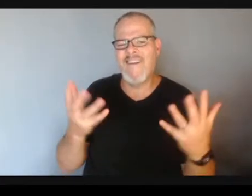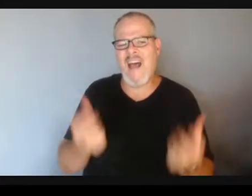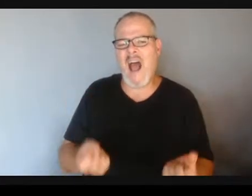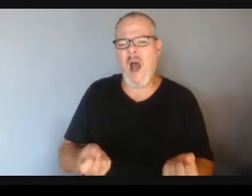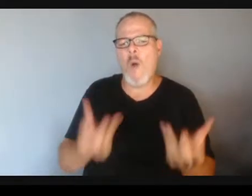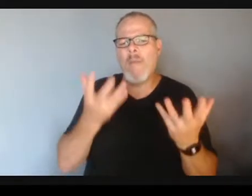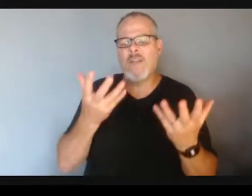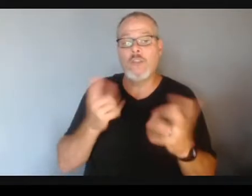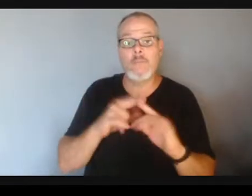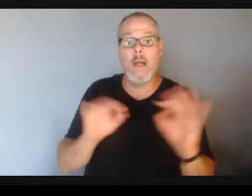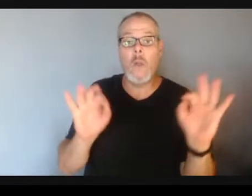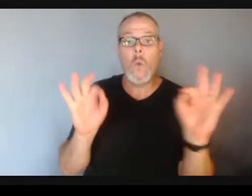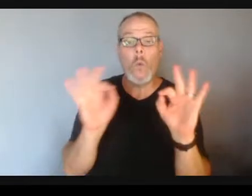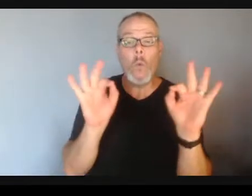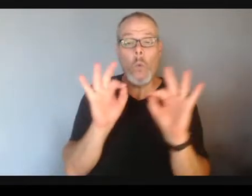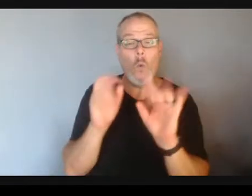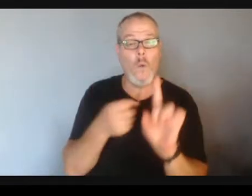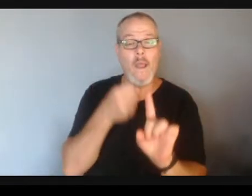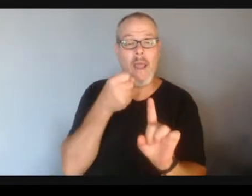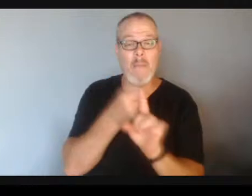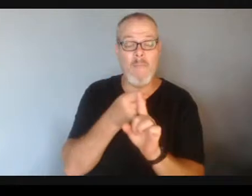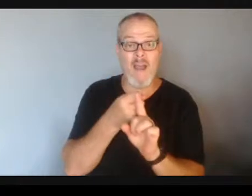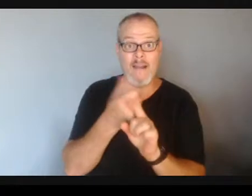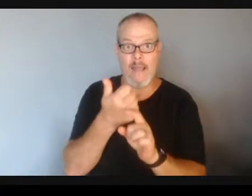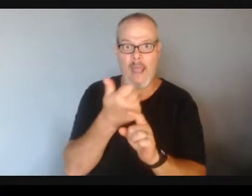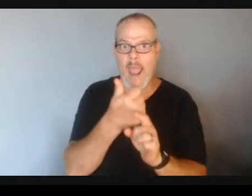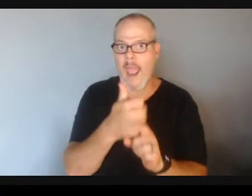minimal impact, and anything bigger.